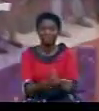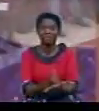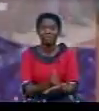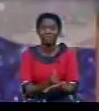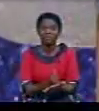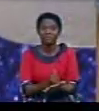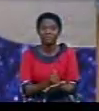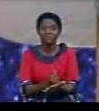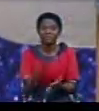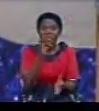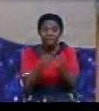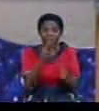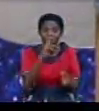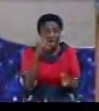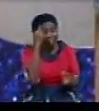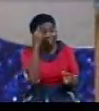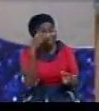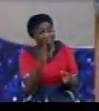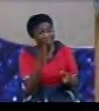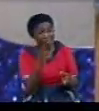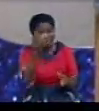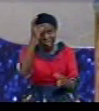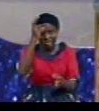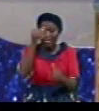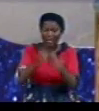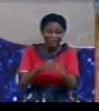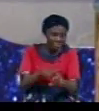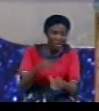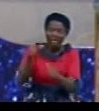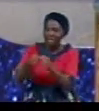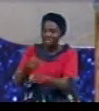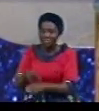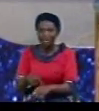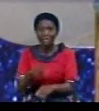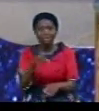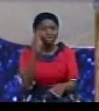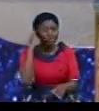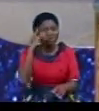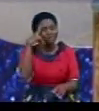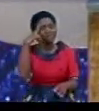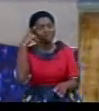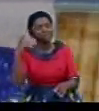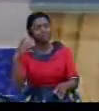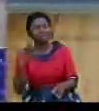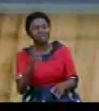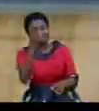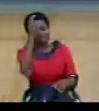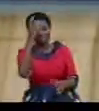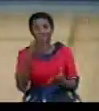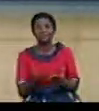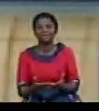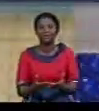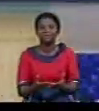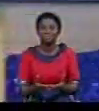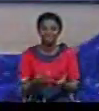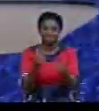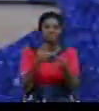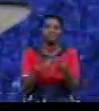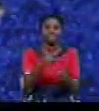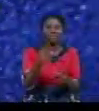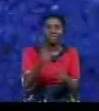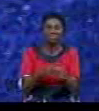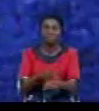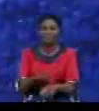if you're thinking of the devil every time you'll dream of the devil the question every time you're thinking